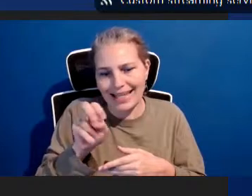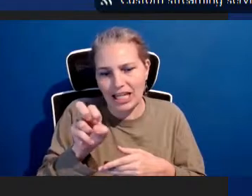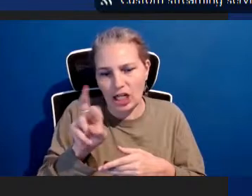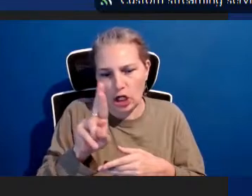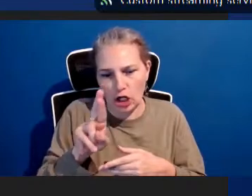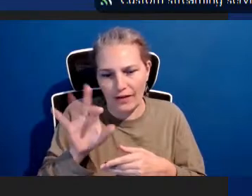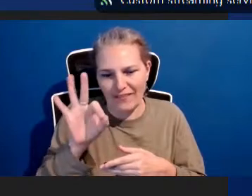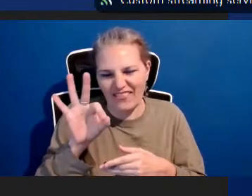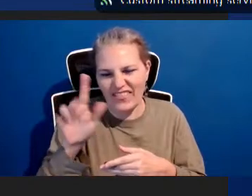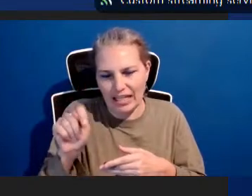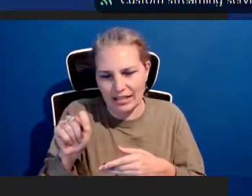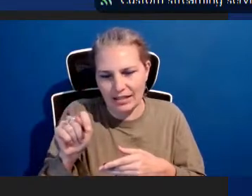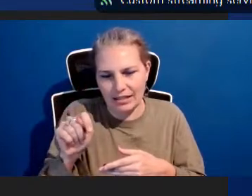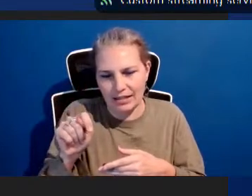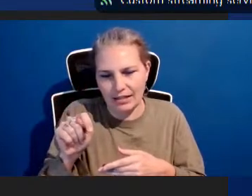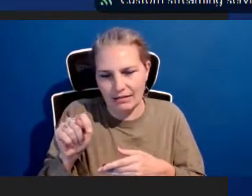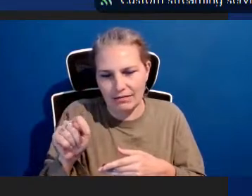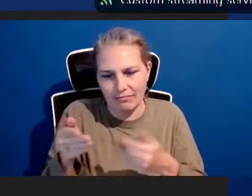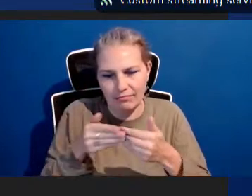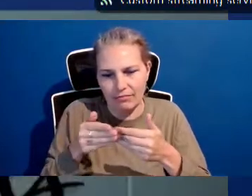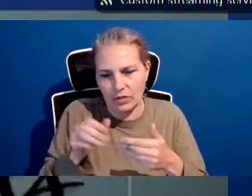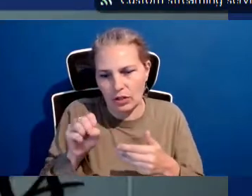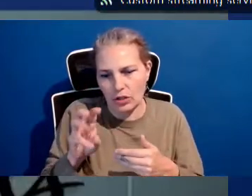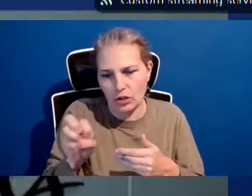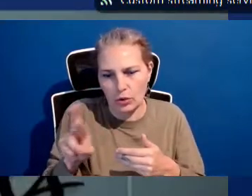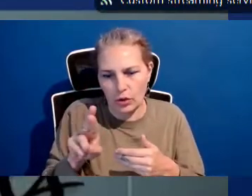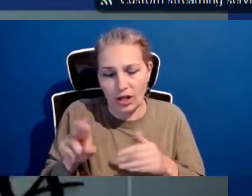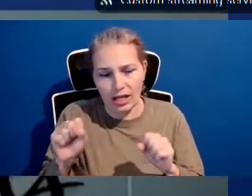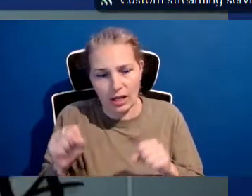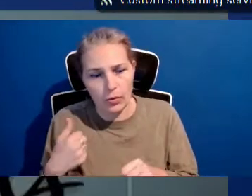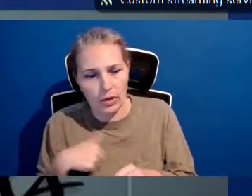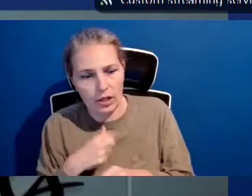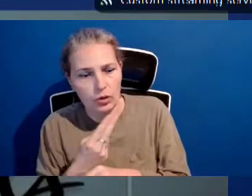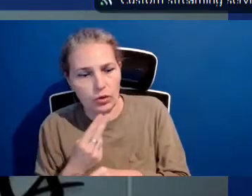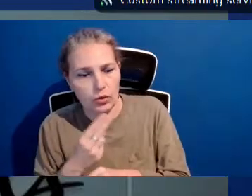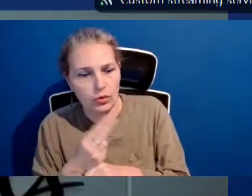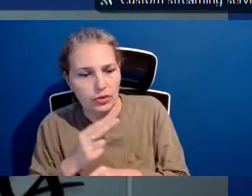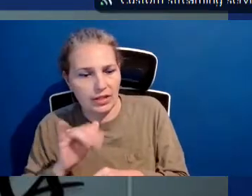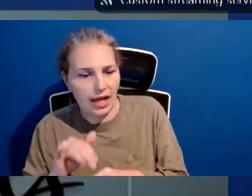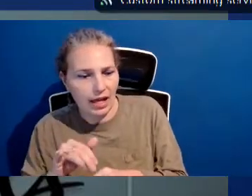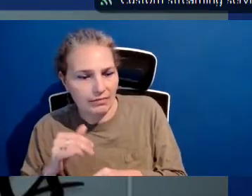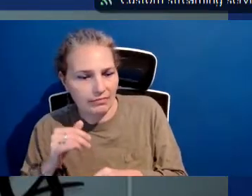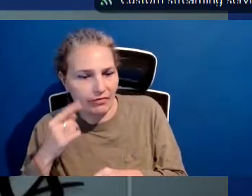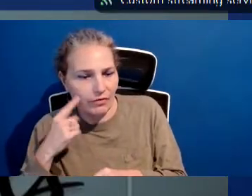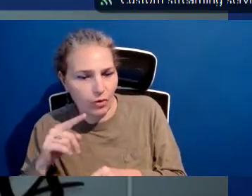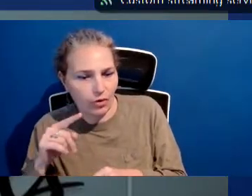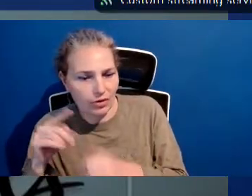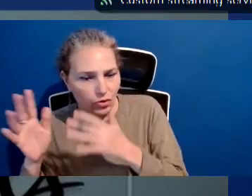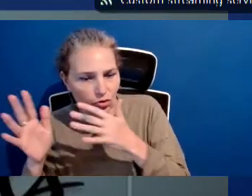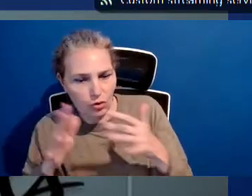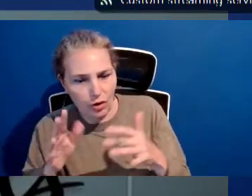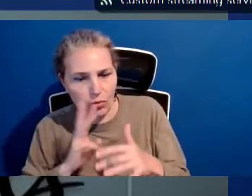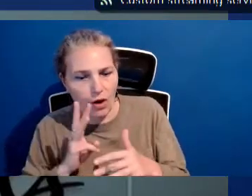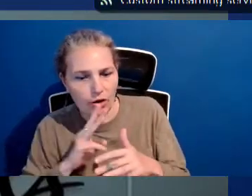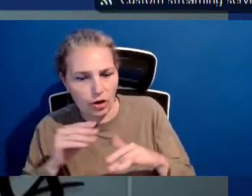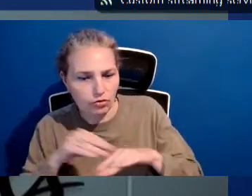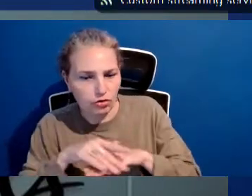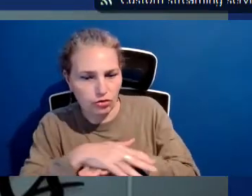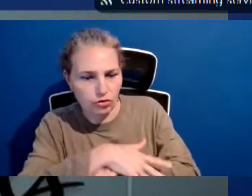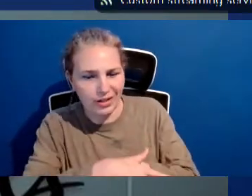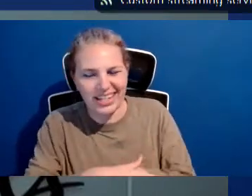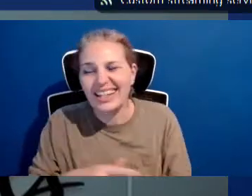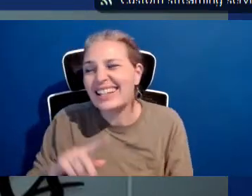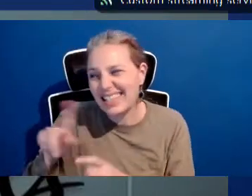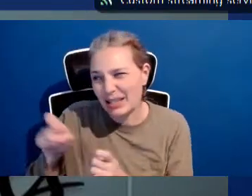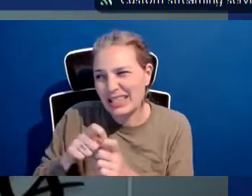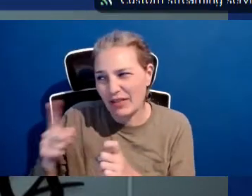runoff mitigation? Great, so that's a very specific question. So I will ask if the inquirer could email me at